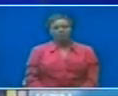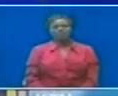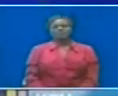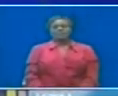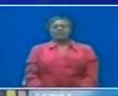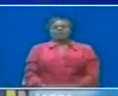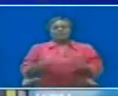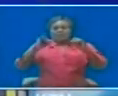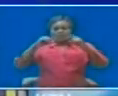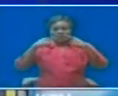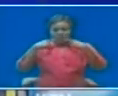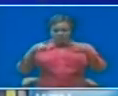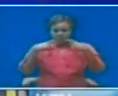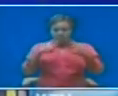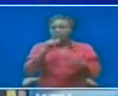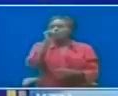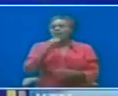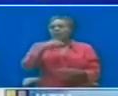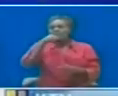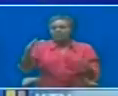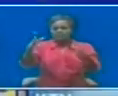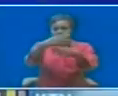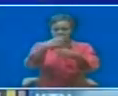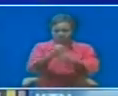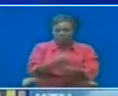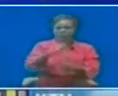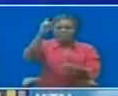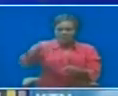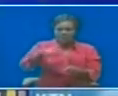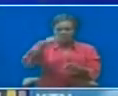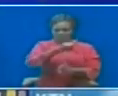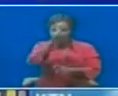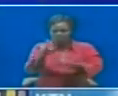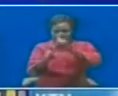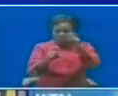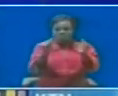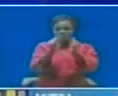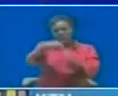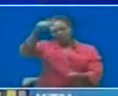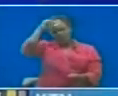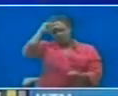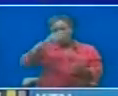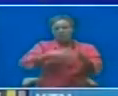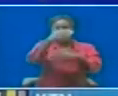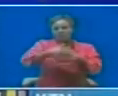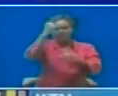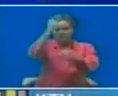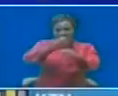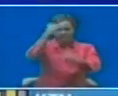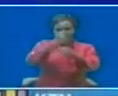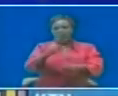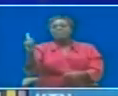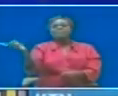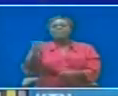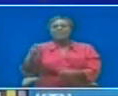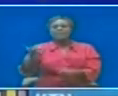Another news, all private employment agencies in the country will have to undergo vetting by the government. This is after Labour Secretary Kazungu